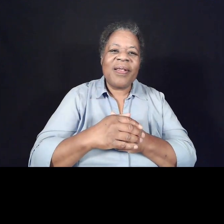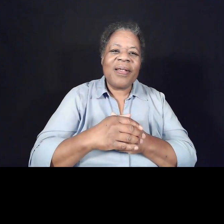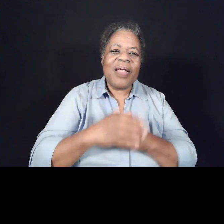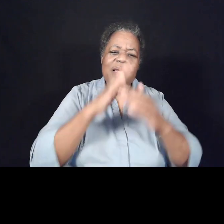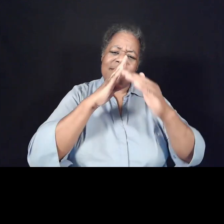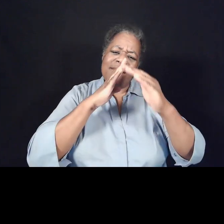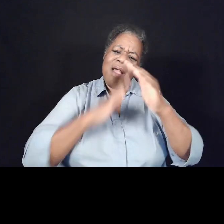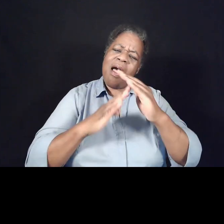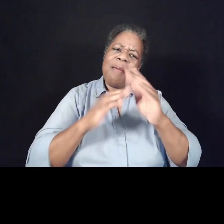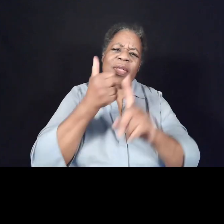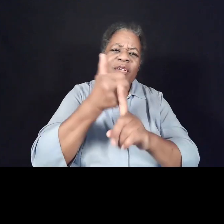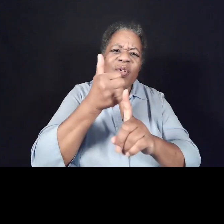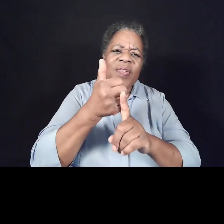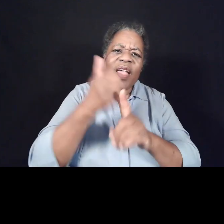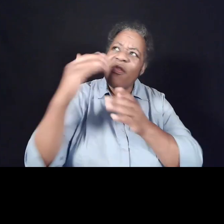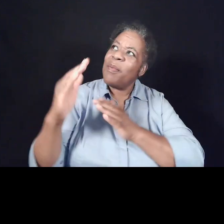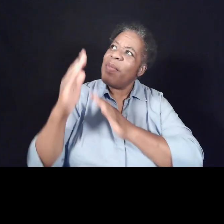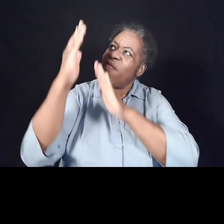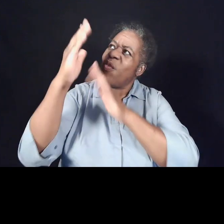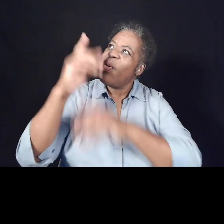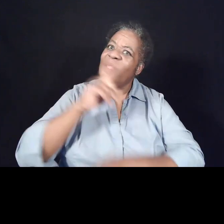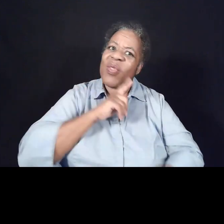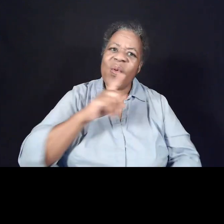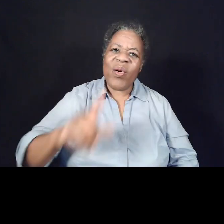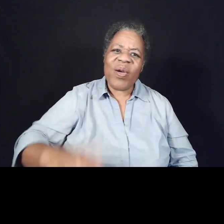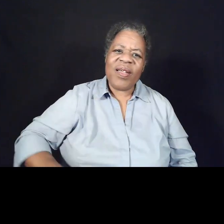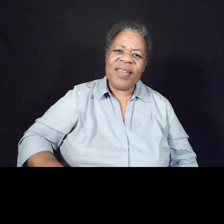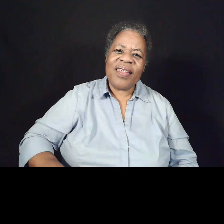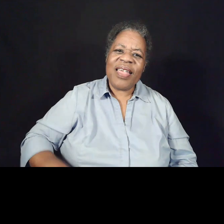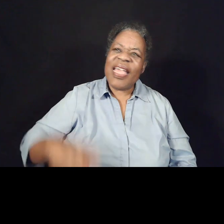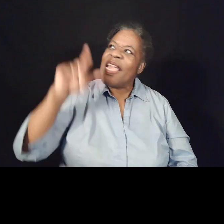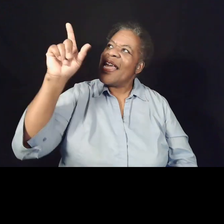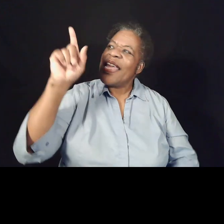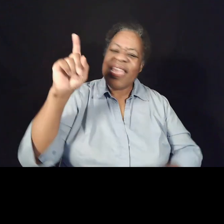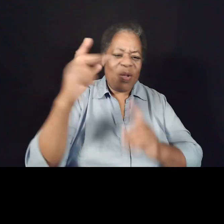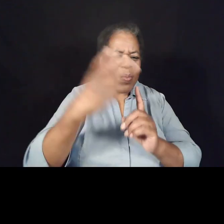"Humble yourselves before the Lord, and he will lift you up."